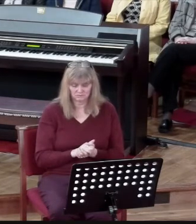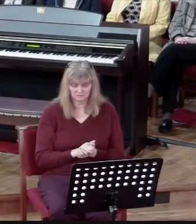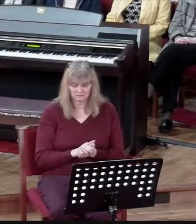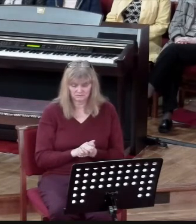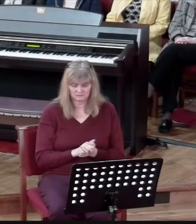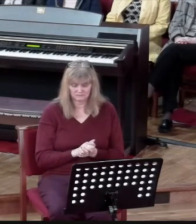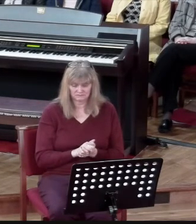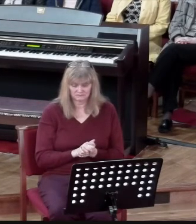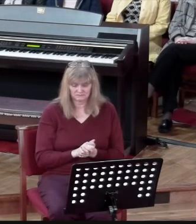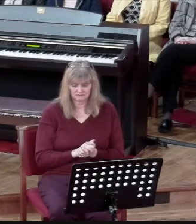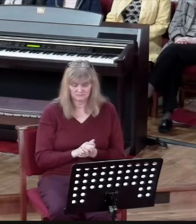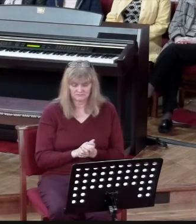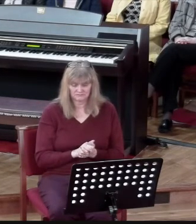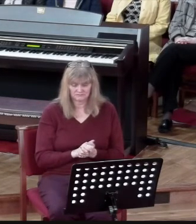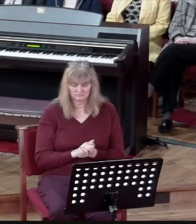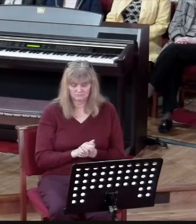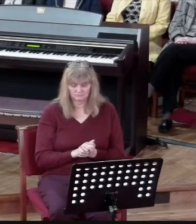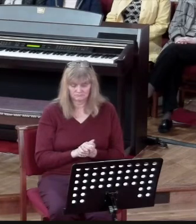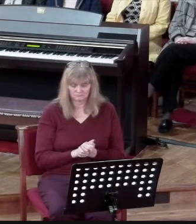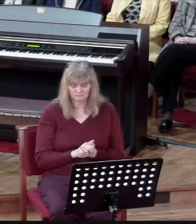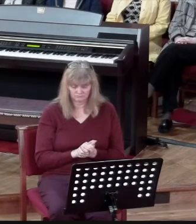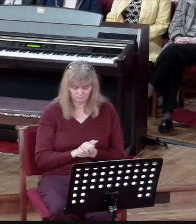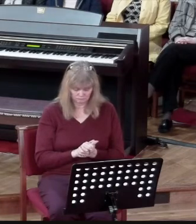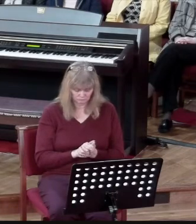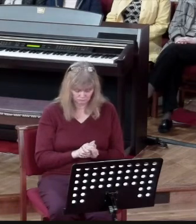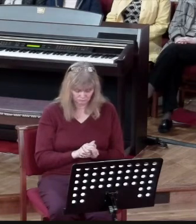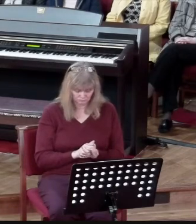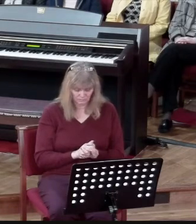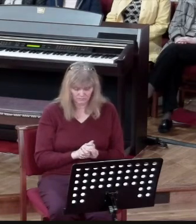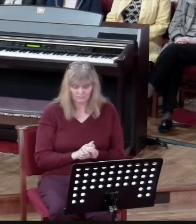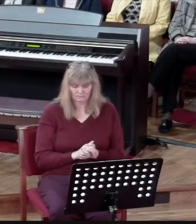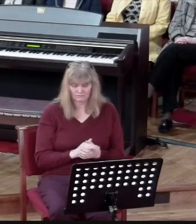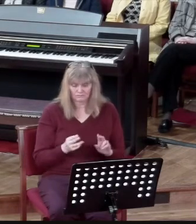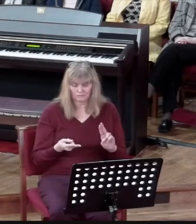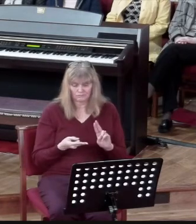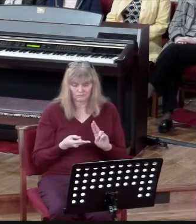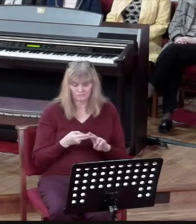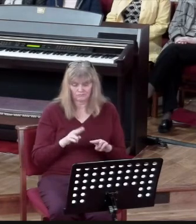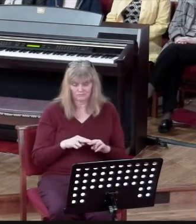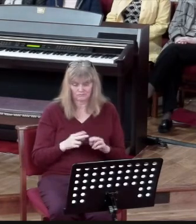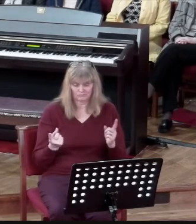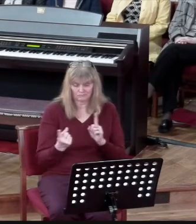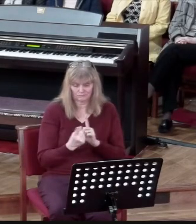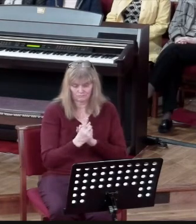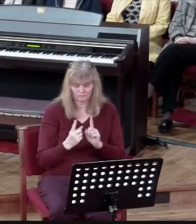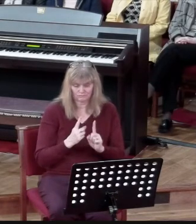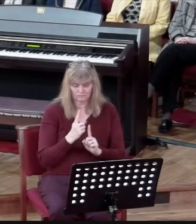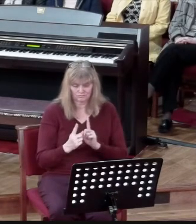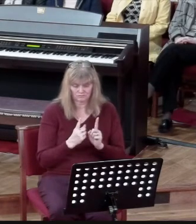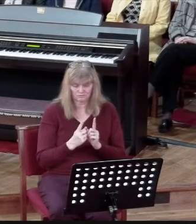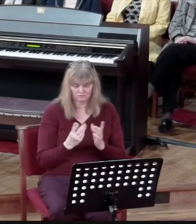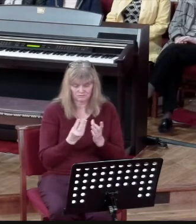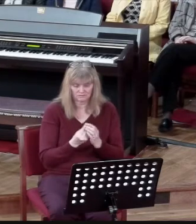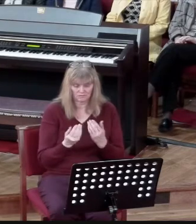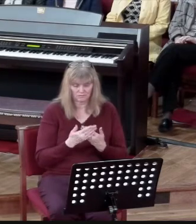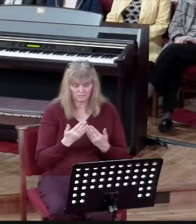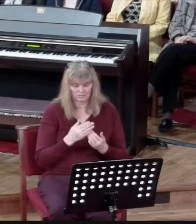is there. It's us with him, eating together and sharing fellowship and getting to know one another.